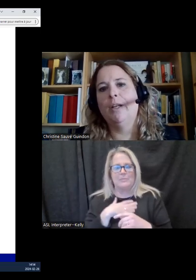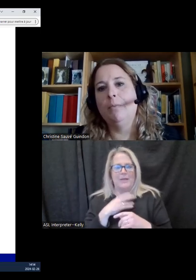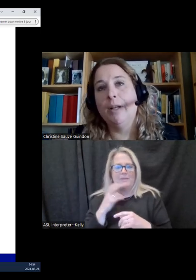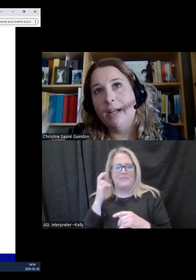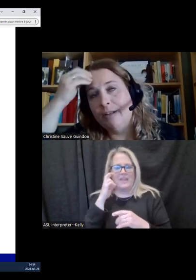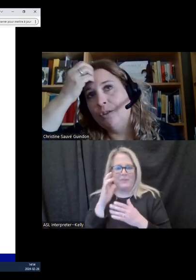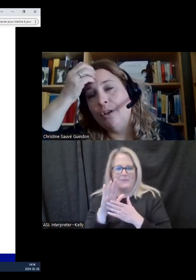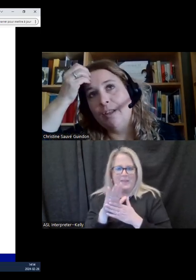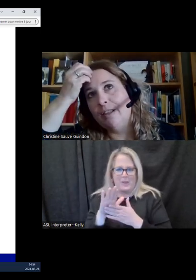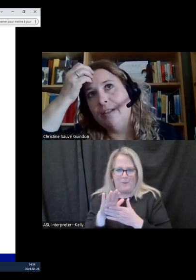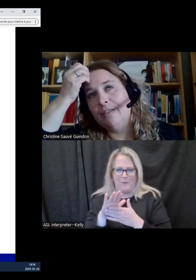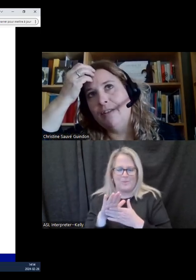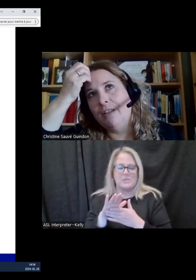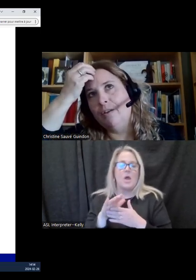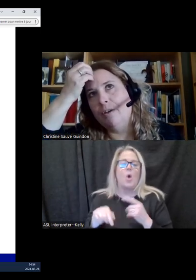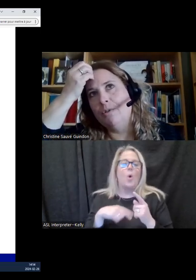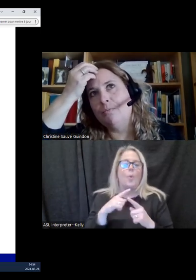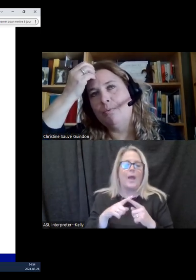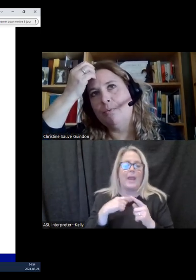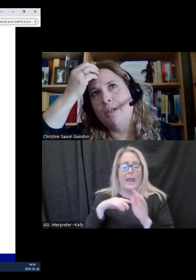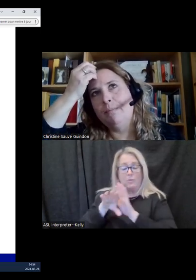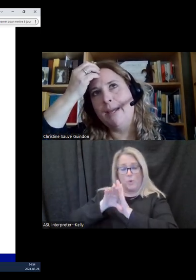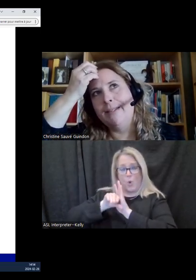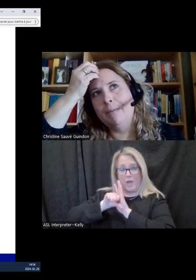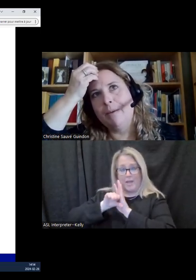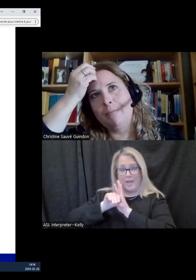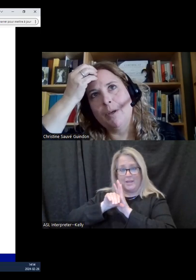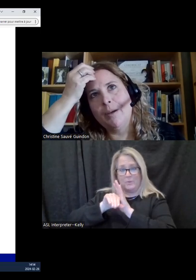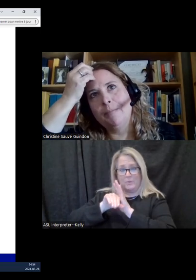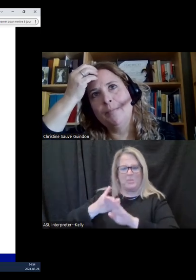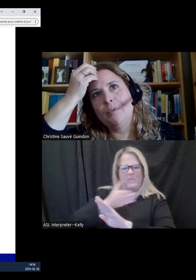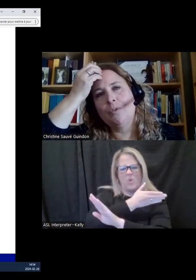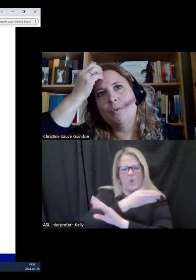videos. When I took this video, it was pre-pandemic,